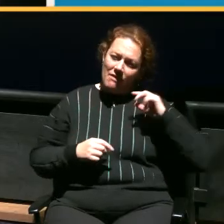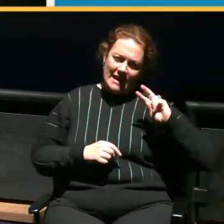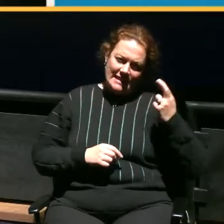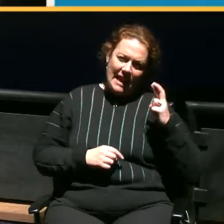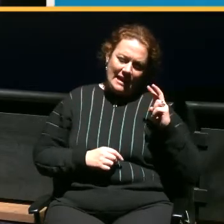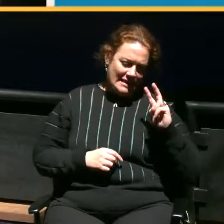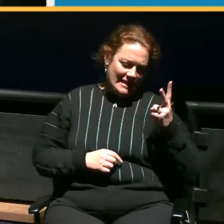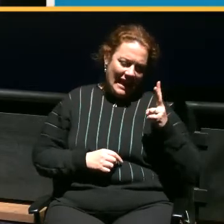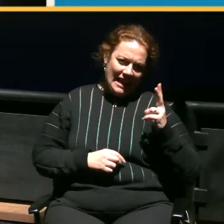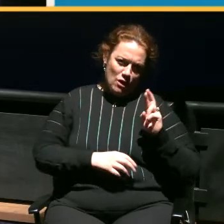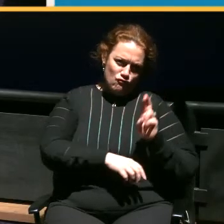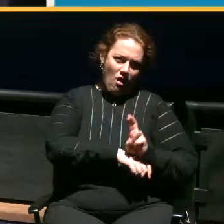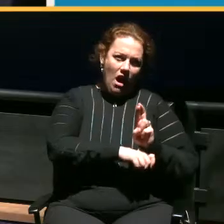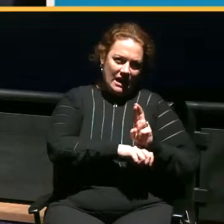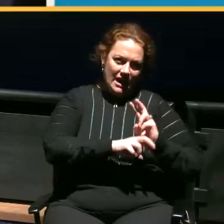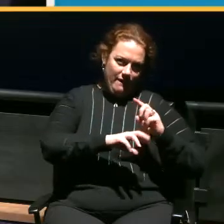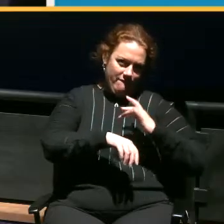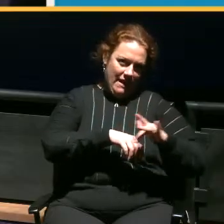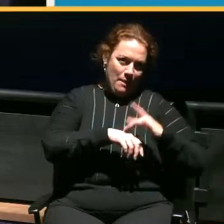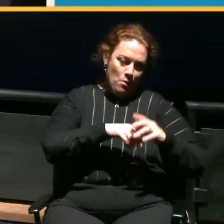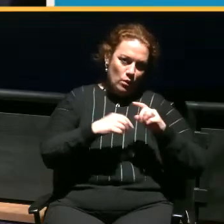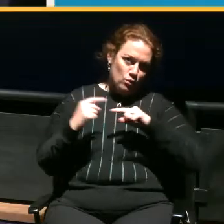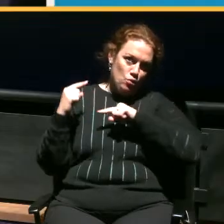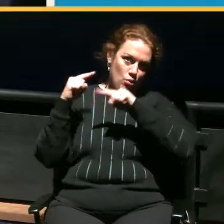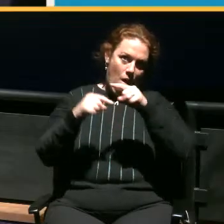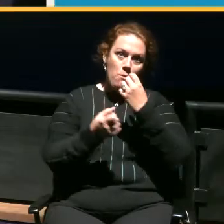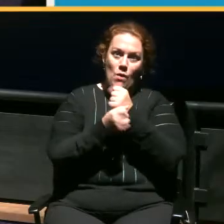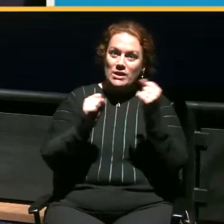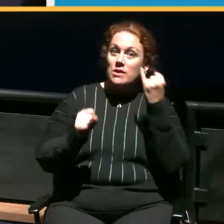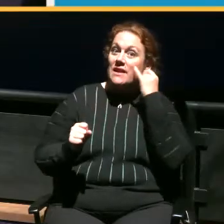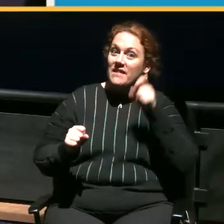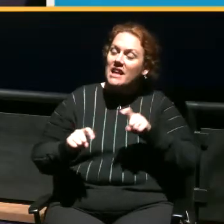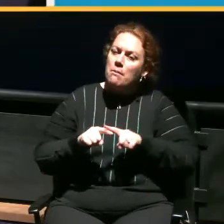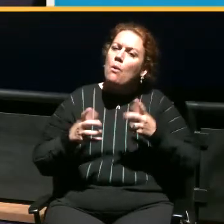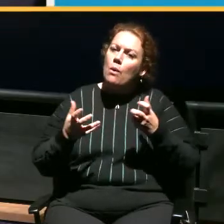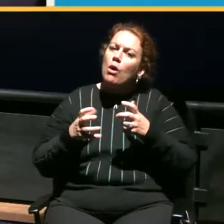we did a careful inspection of the entire vehicle to make sure we were okay.